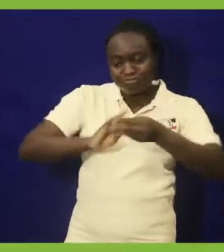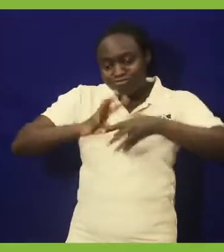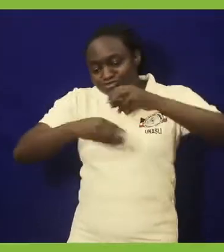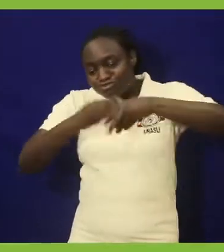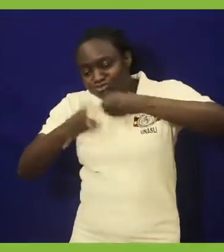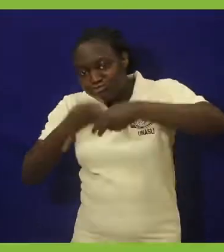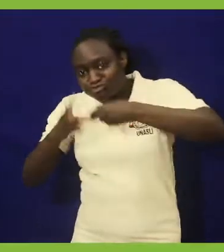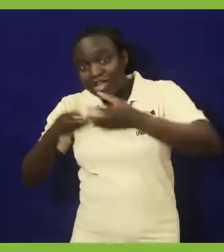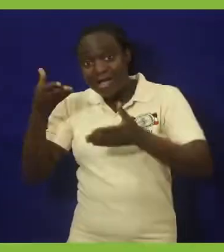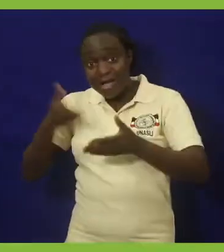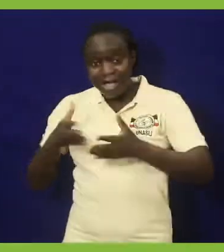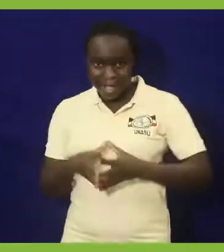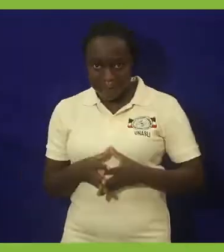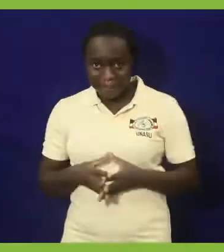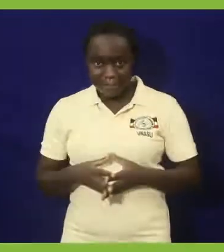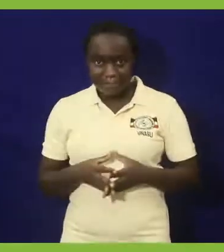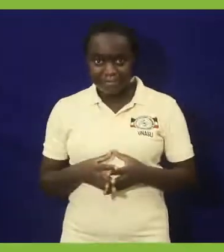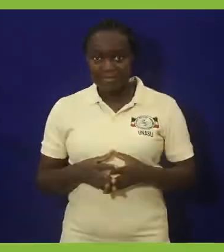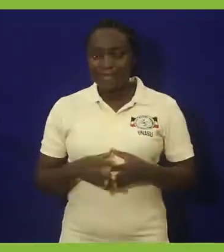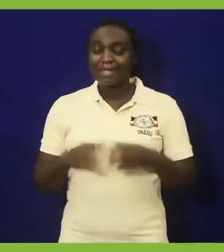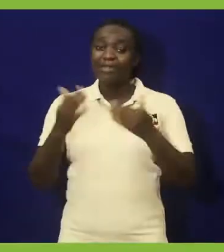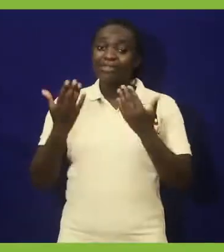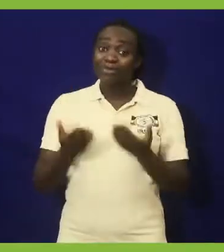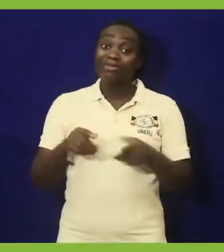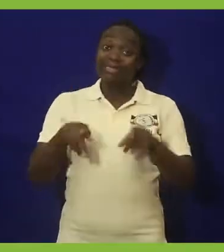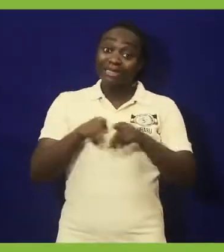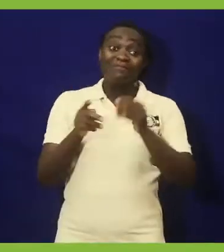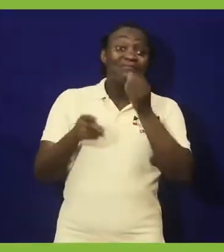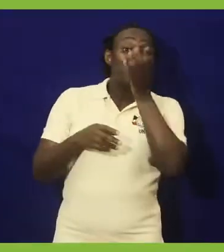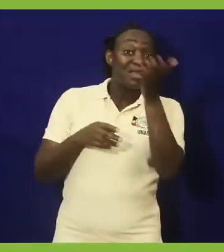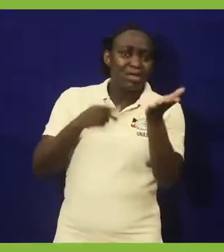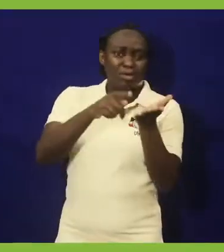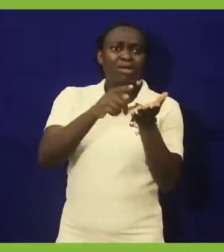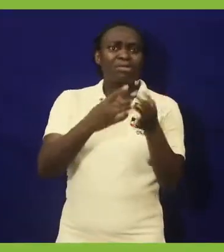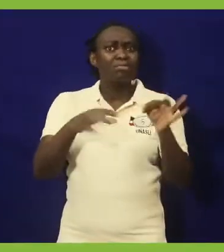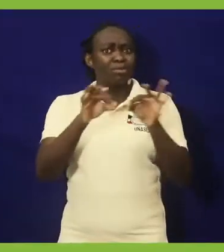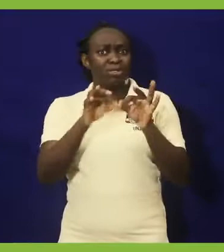Finally, we need flowers for business.